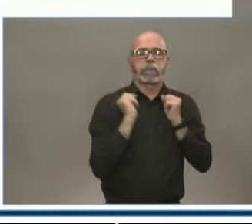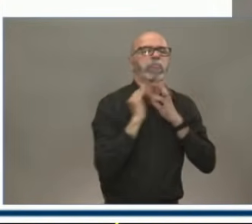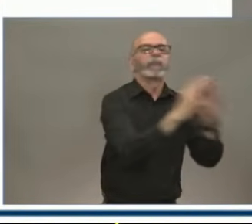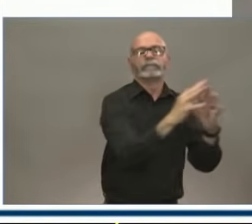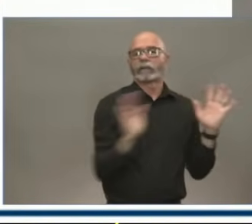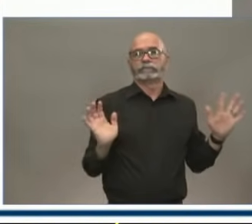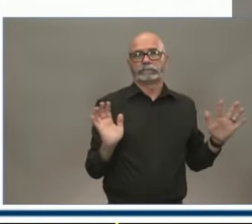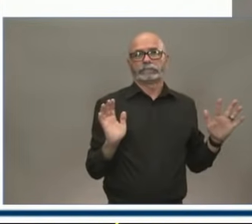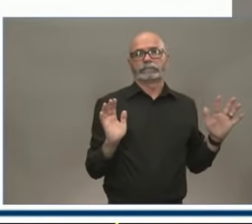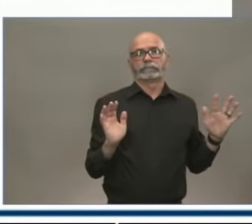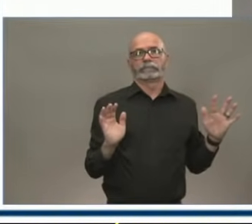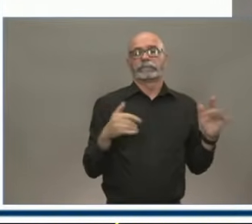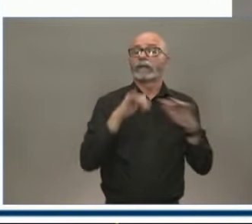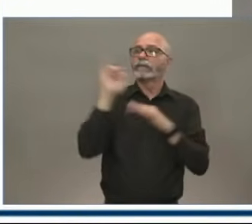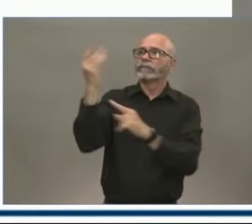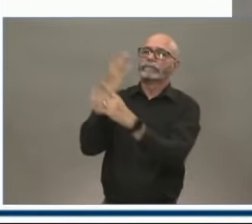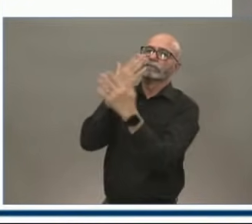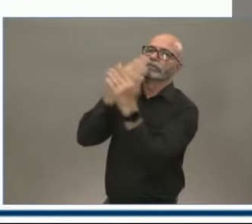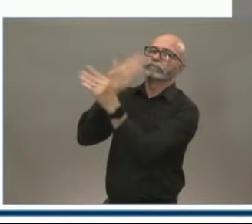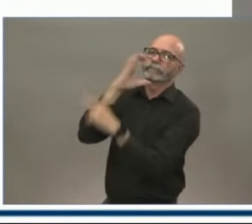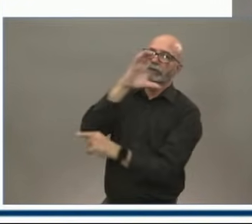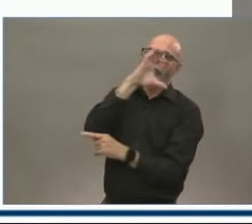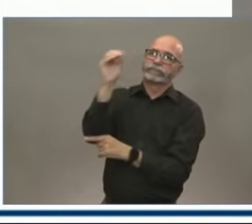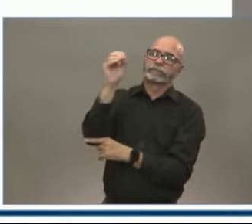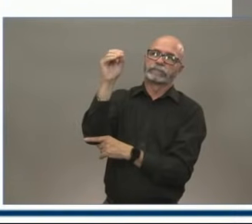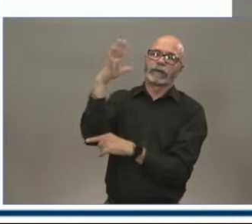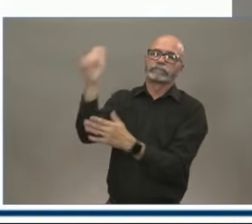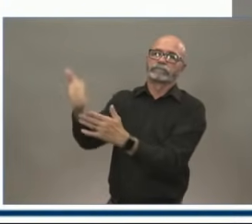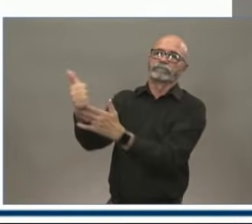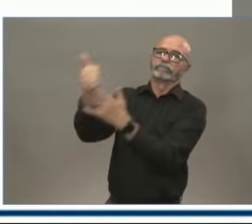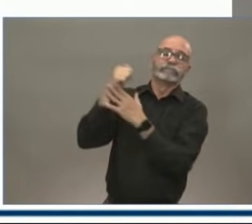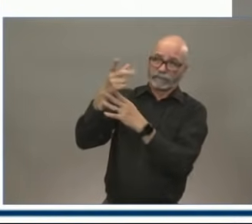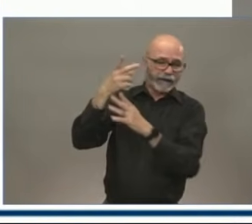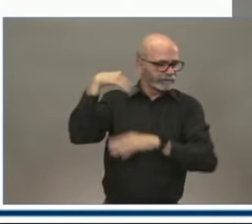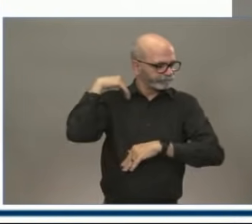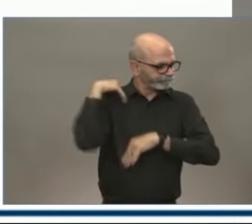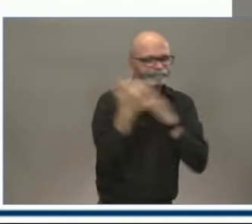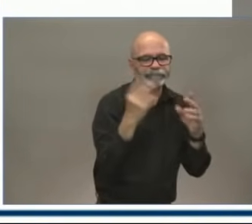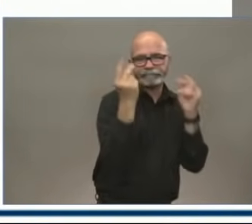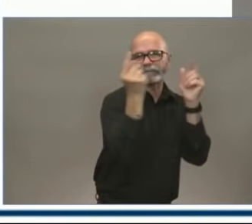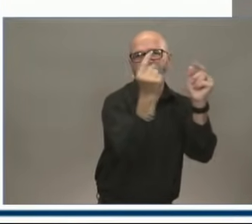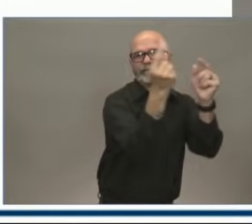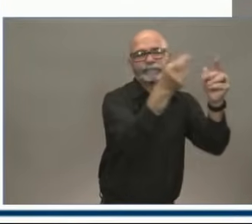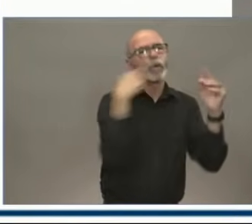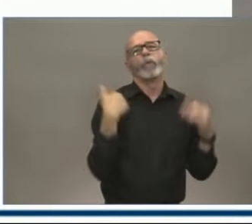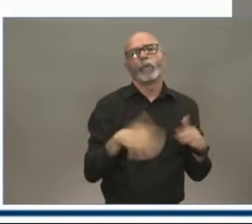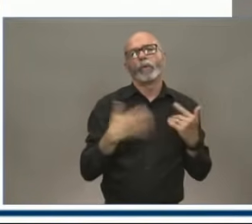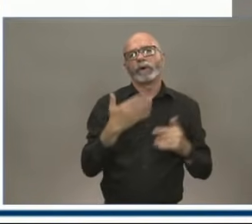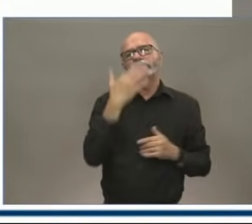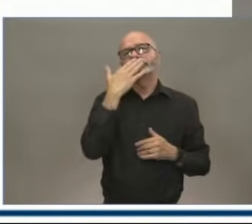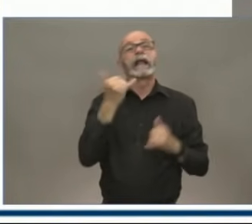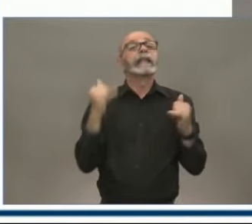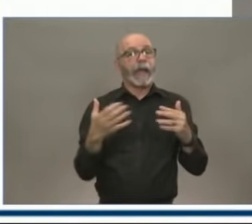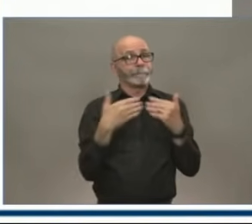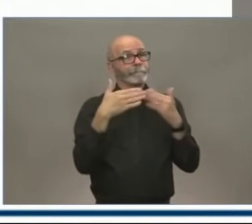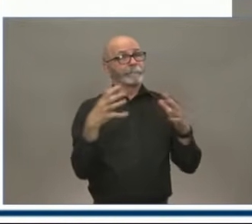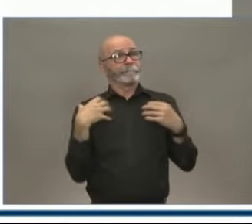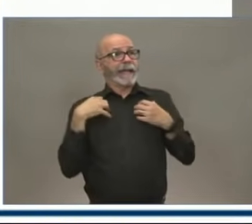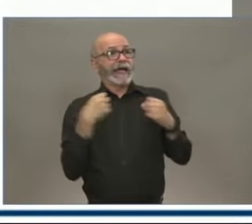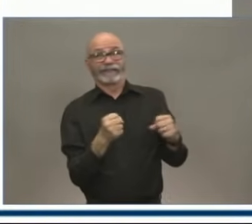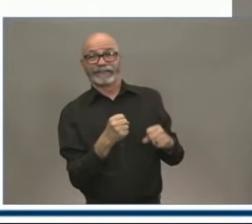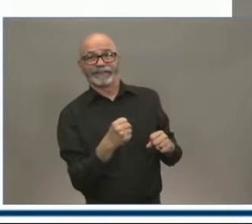happen in as rapid a manner as possible. And thanks to all my public health colleagues who are now willing to